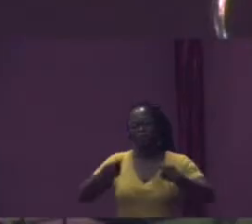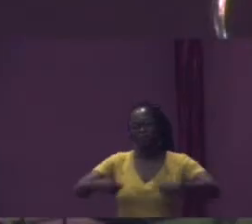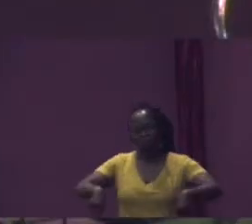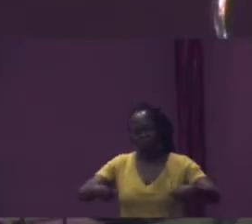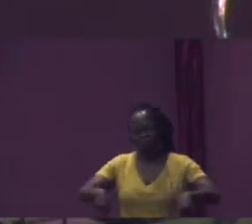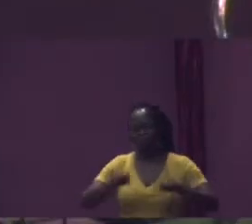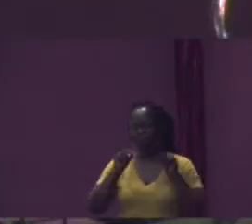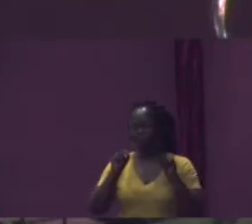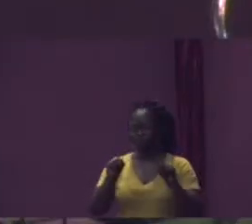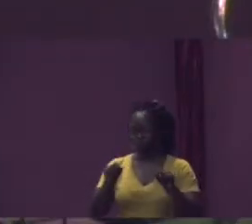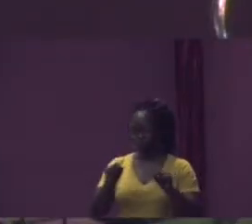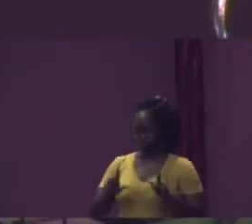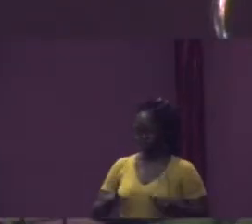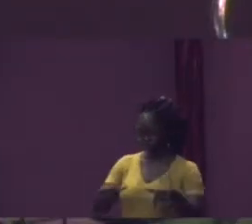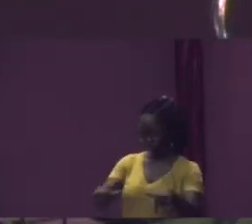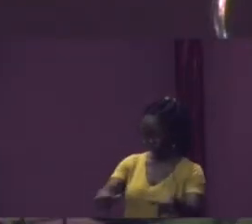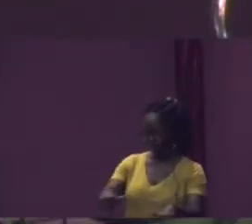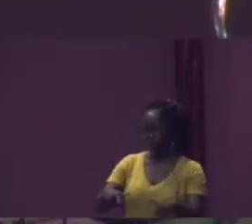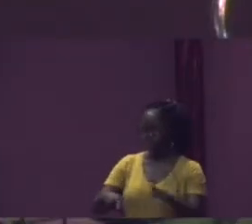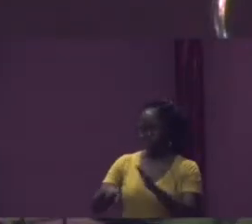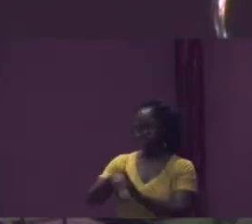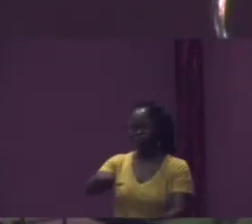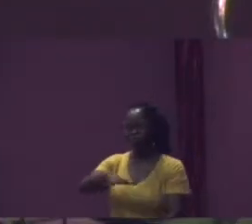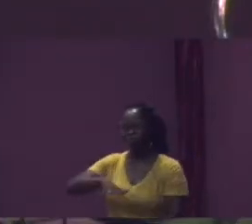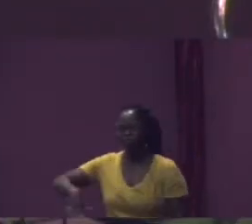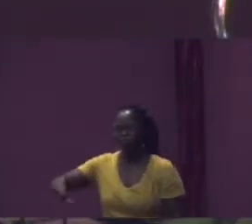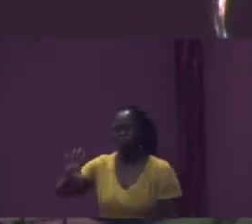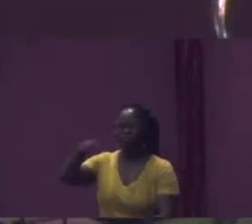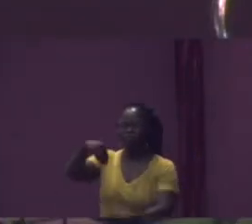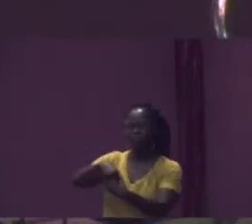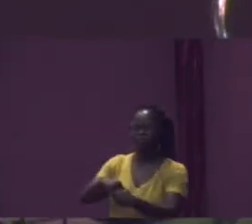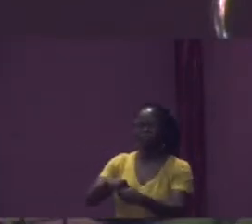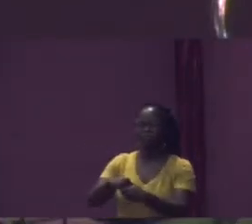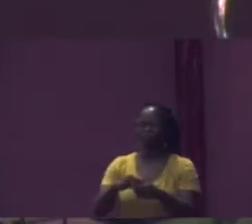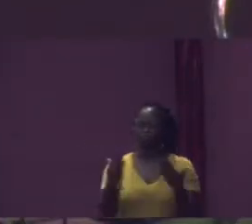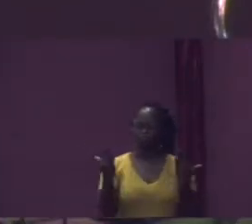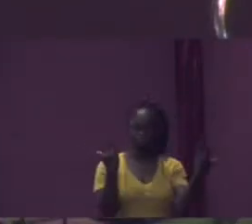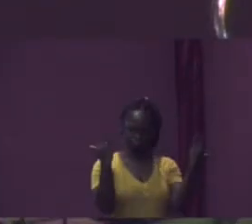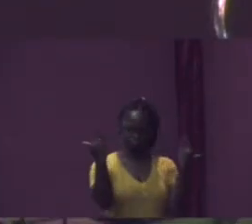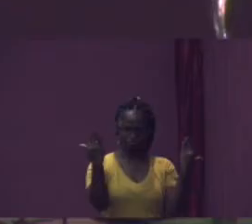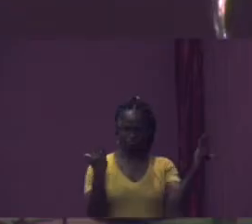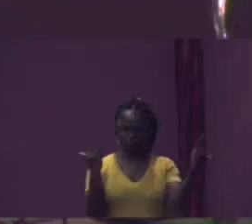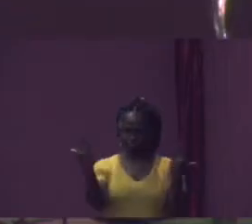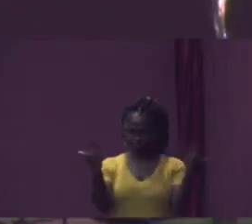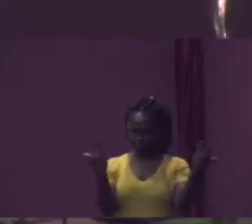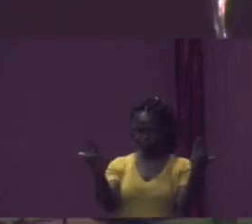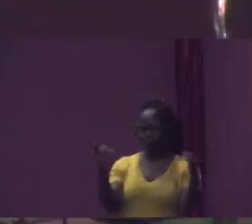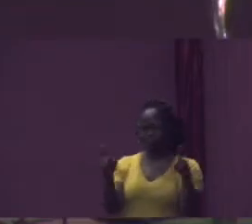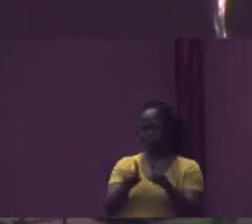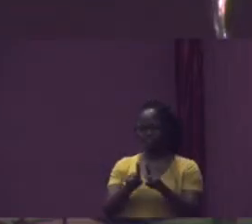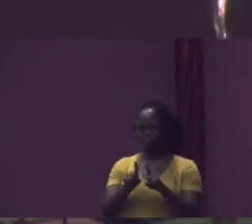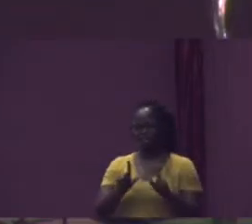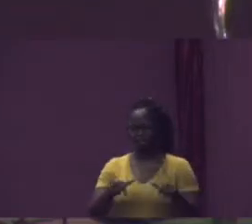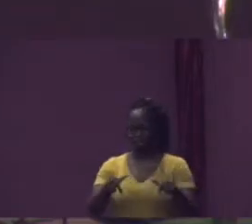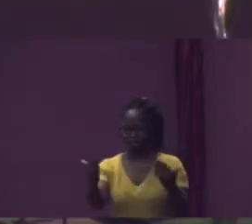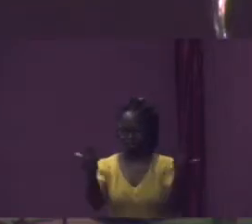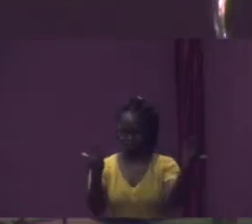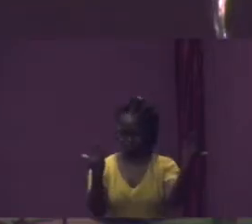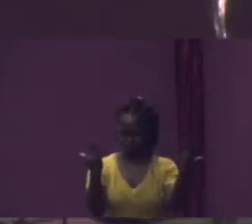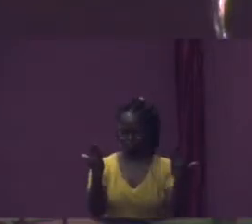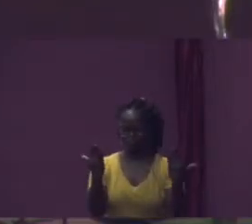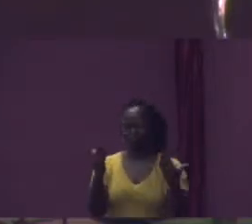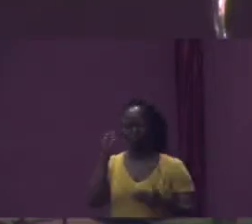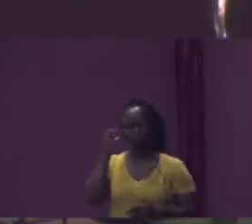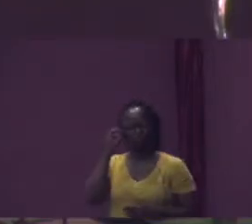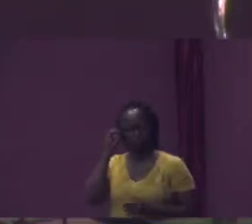all of these parameters and avoid breaching pre-established protocol. The autonomy of the individual physician as well as